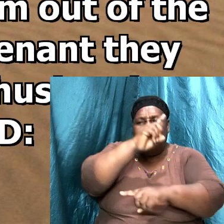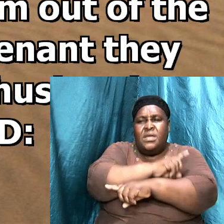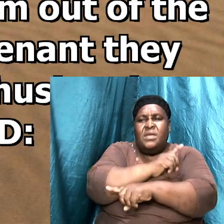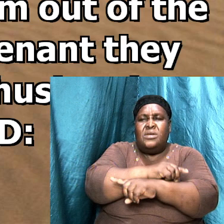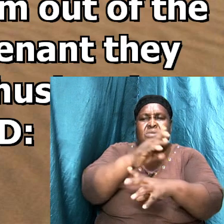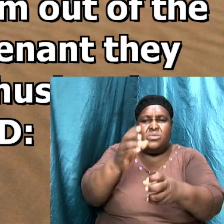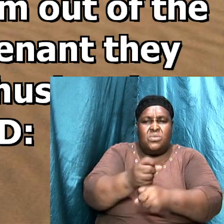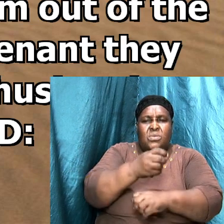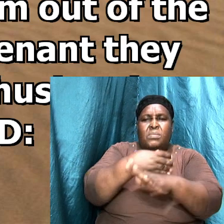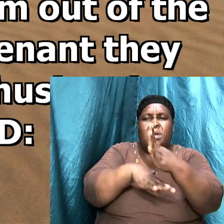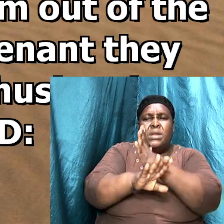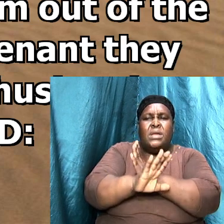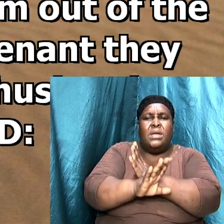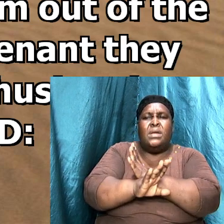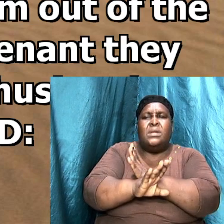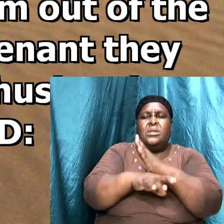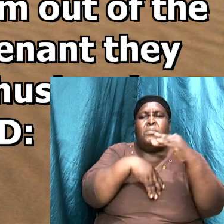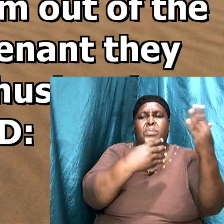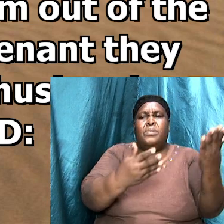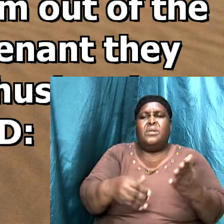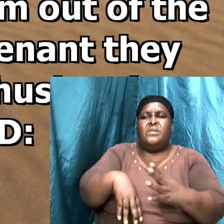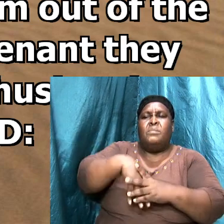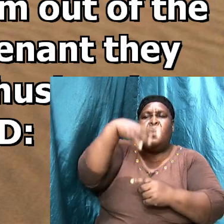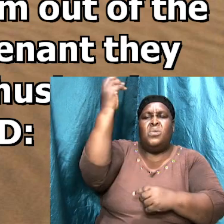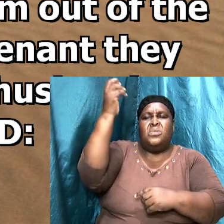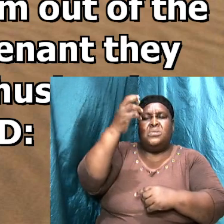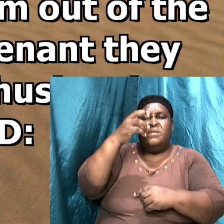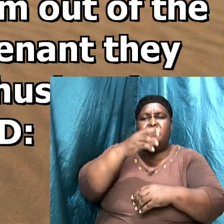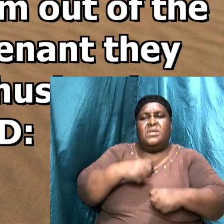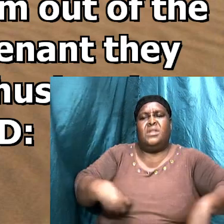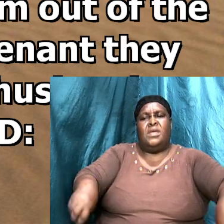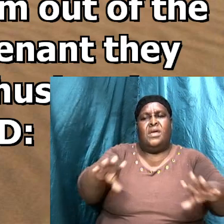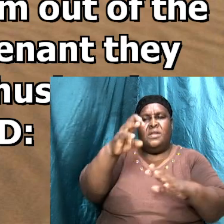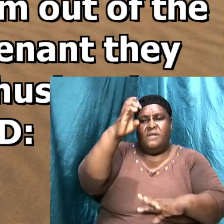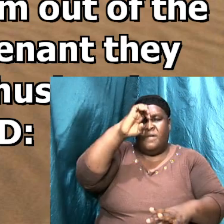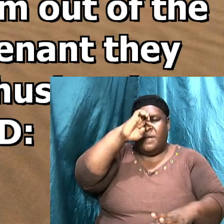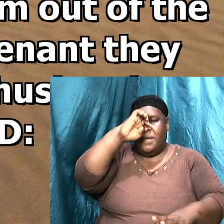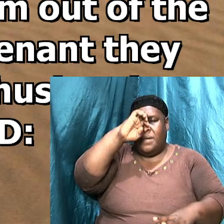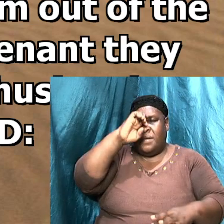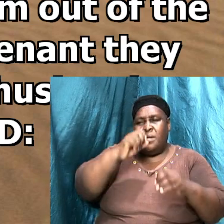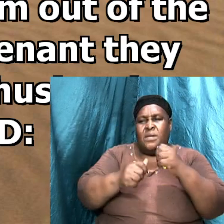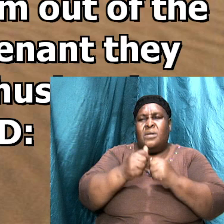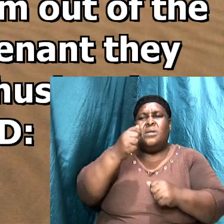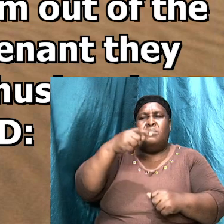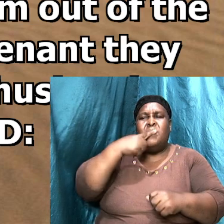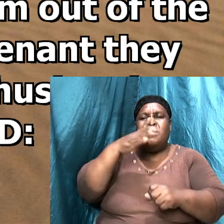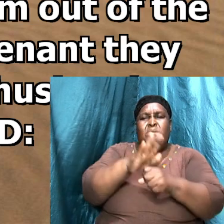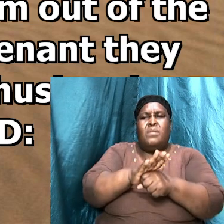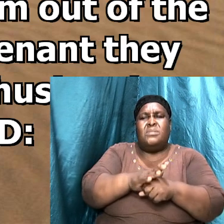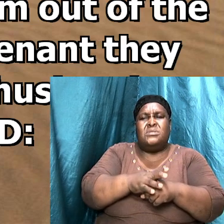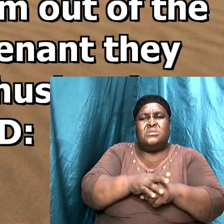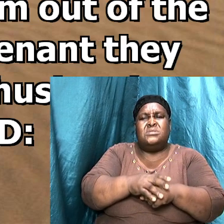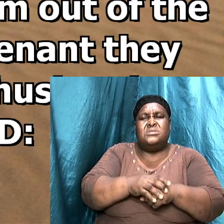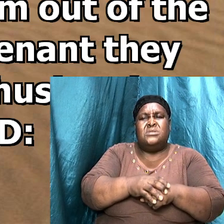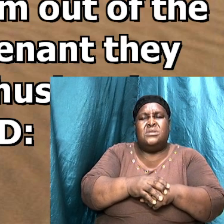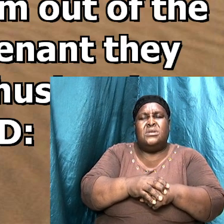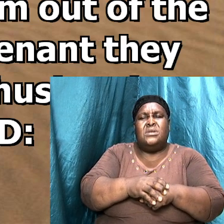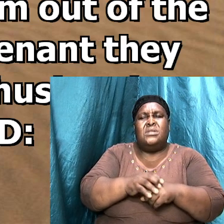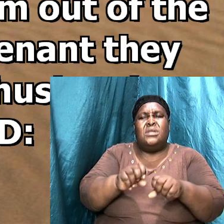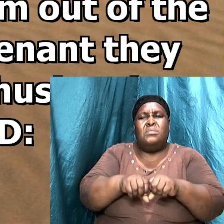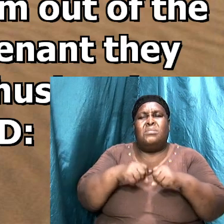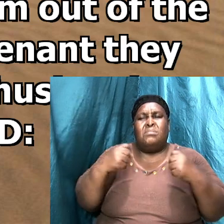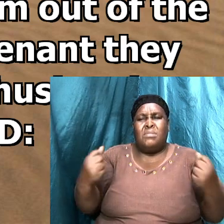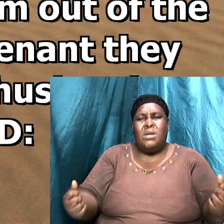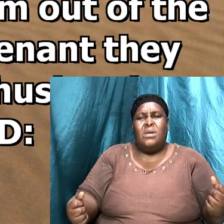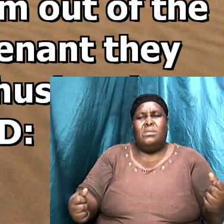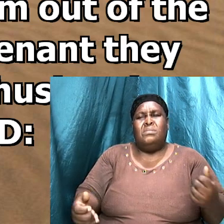by the hand to bring them out of the land of Egypt which my covenant they break although I was